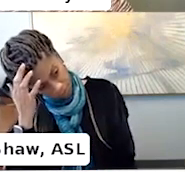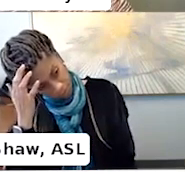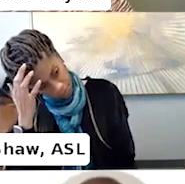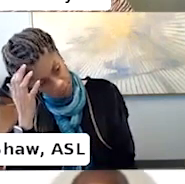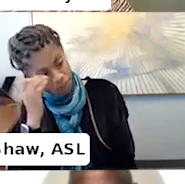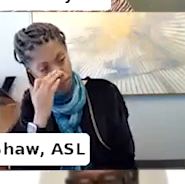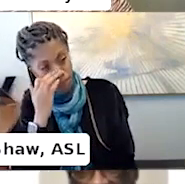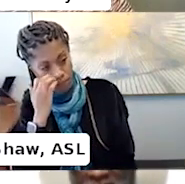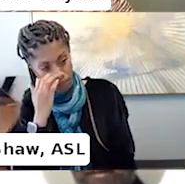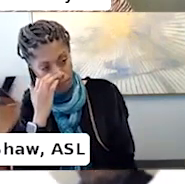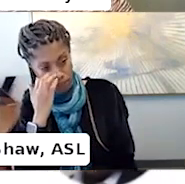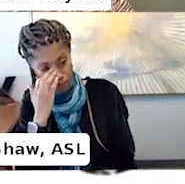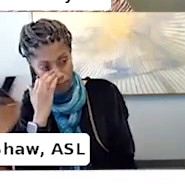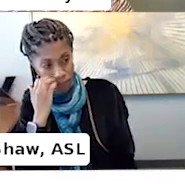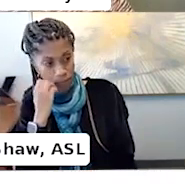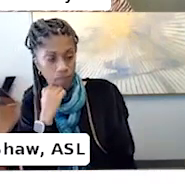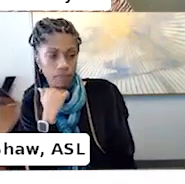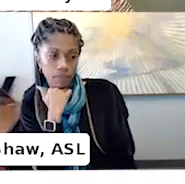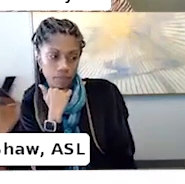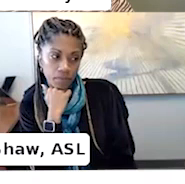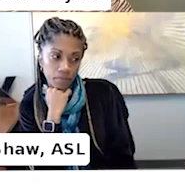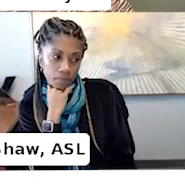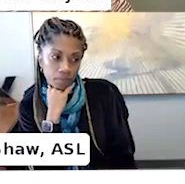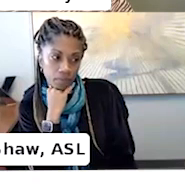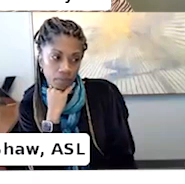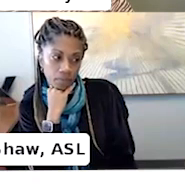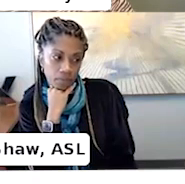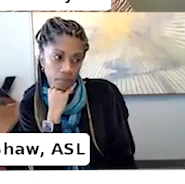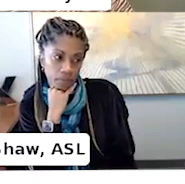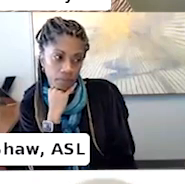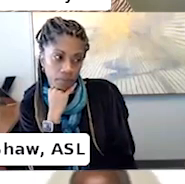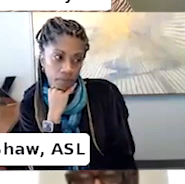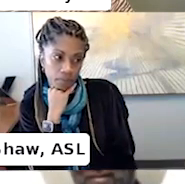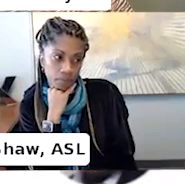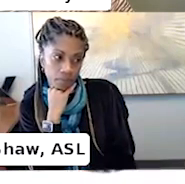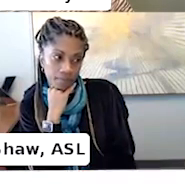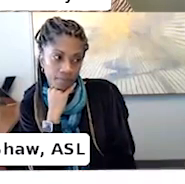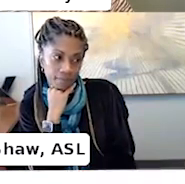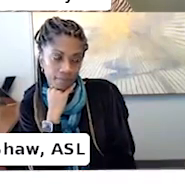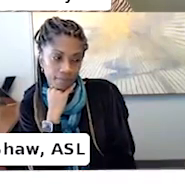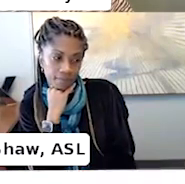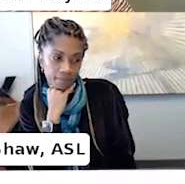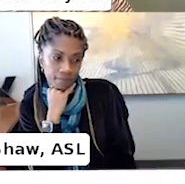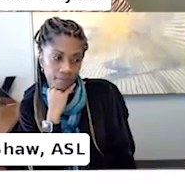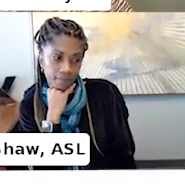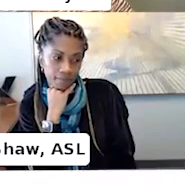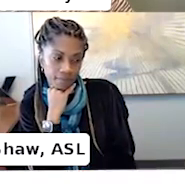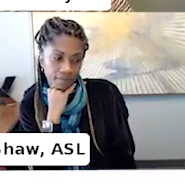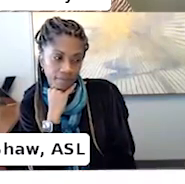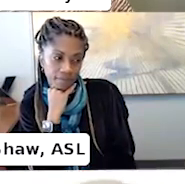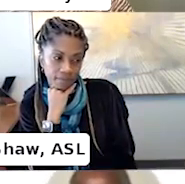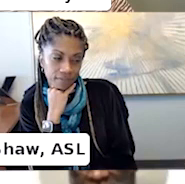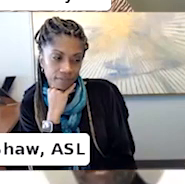and a stencil. But you never run for office? No, You've never just have. been the kingmaker. Well, I don't know about that, but no, I never have run. What do you do for a